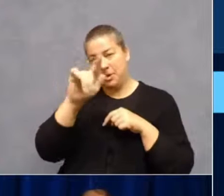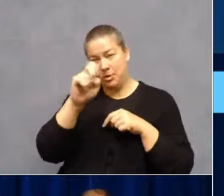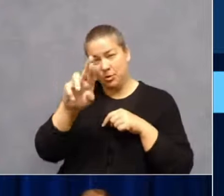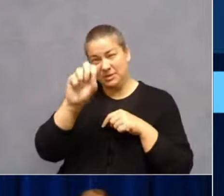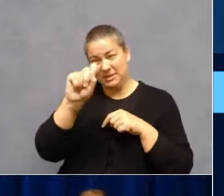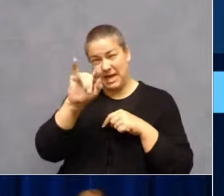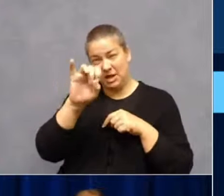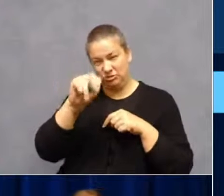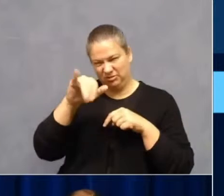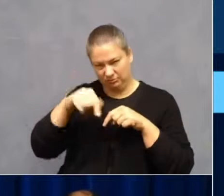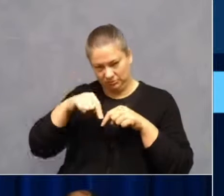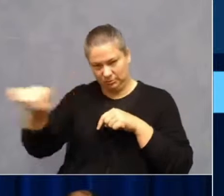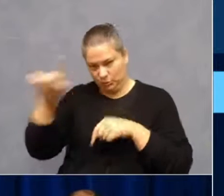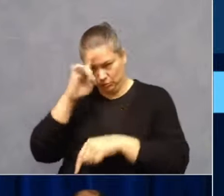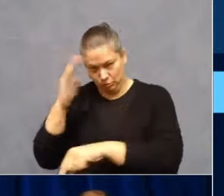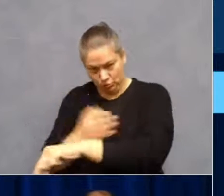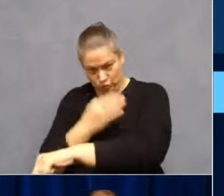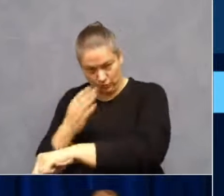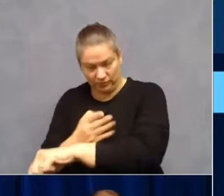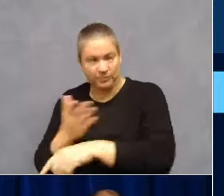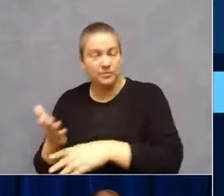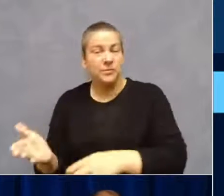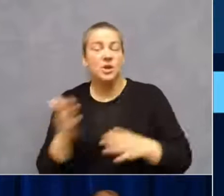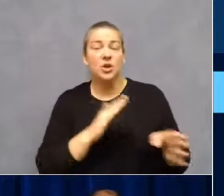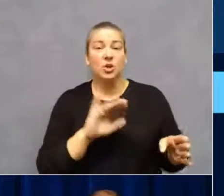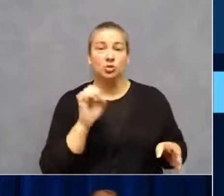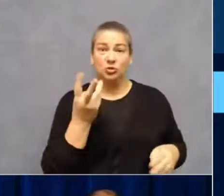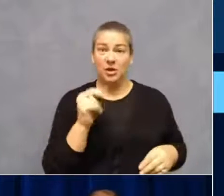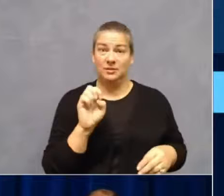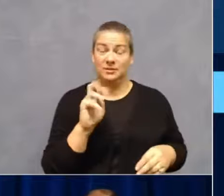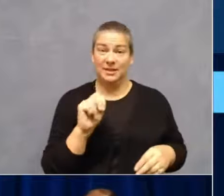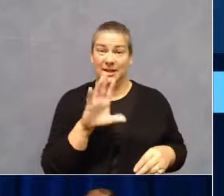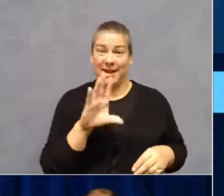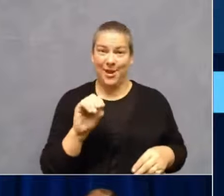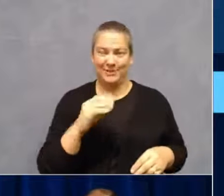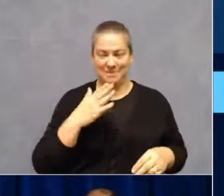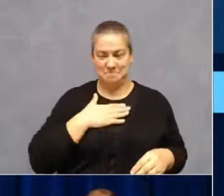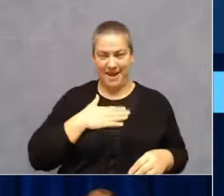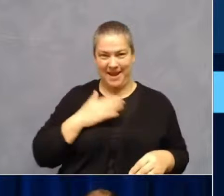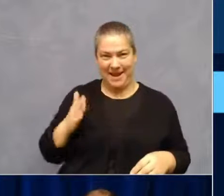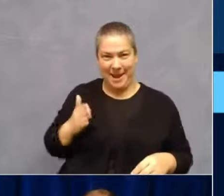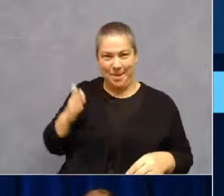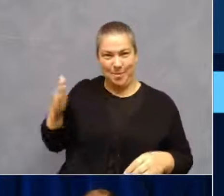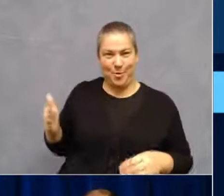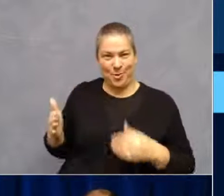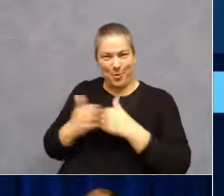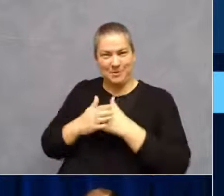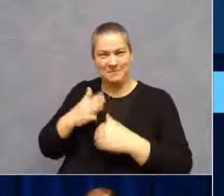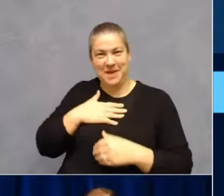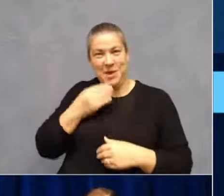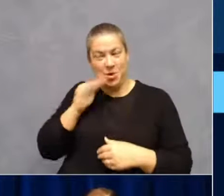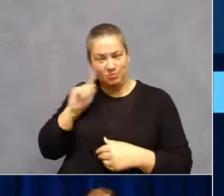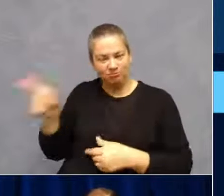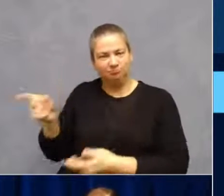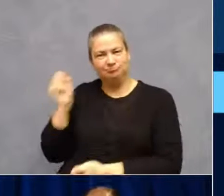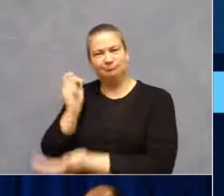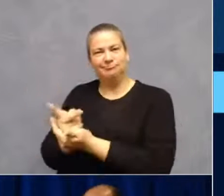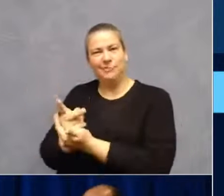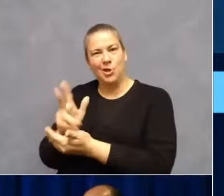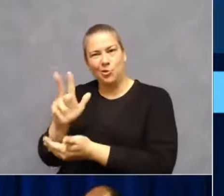And in Johnson County, my next door neighbor and close to home, was approved for